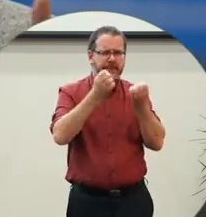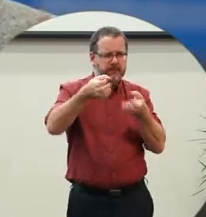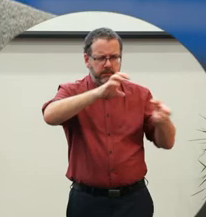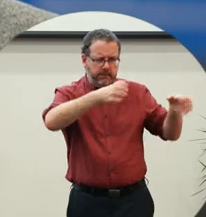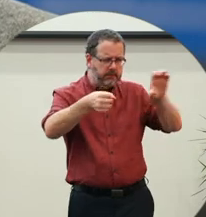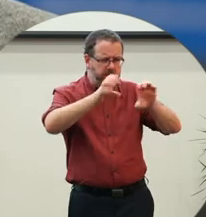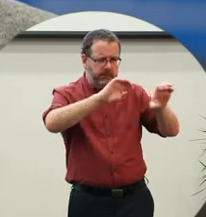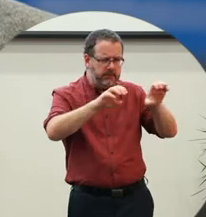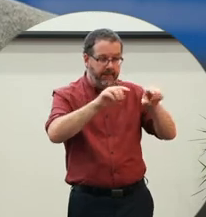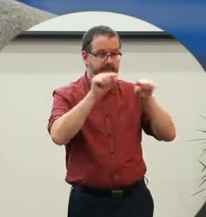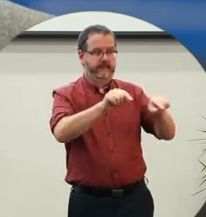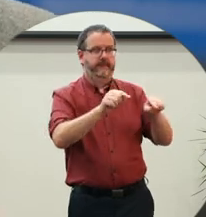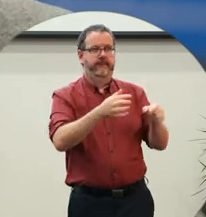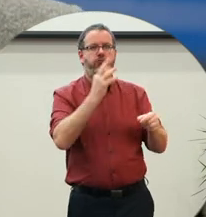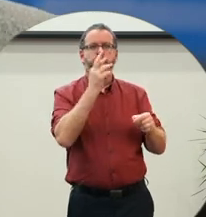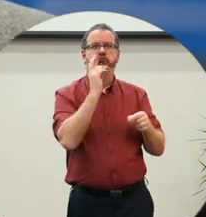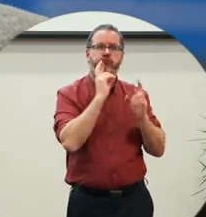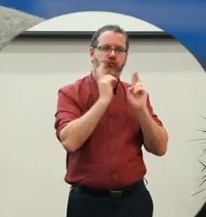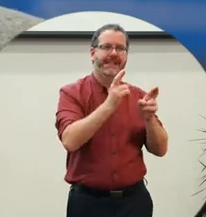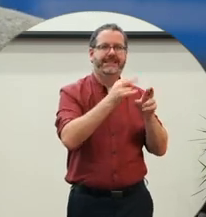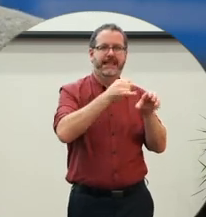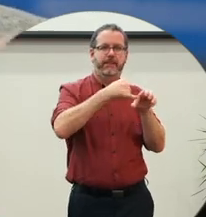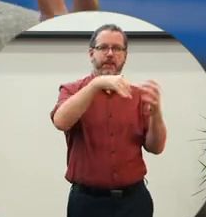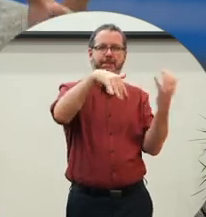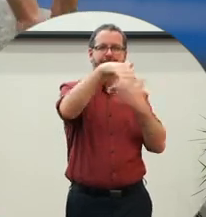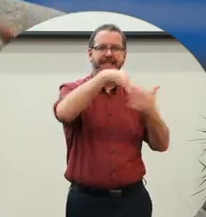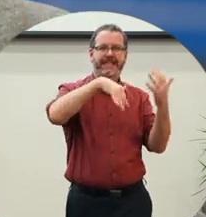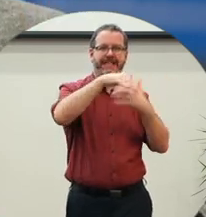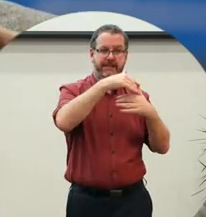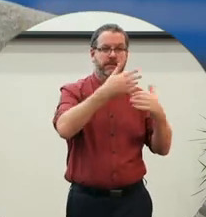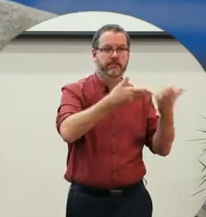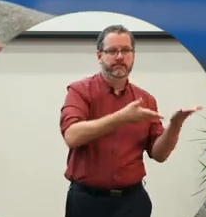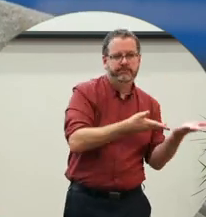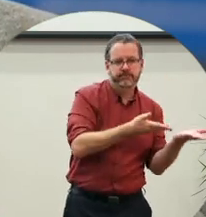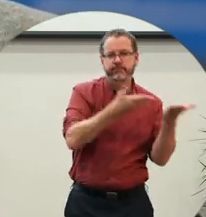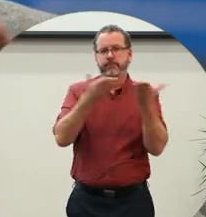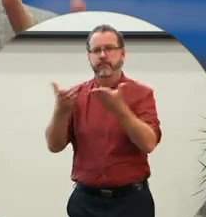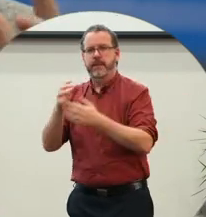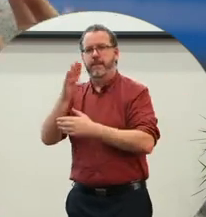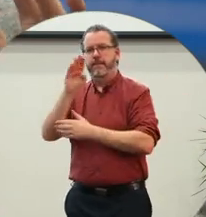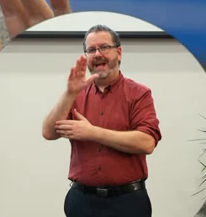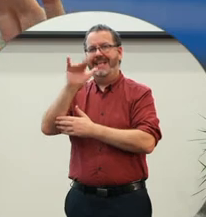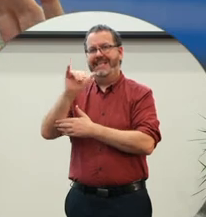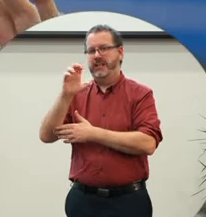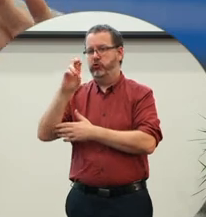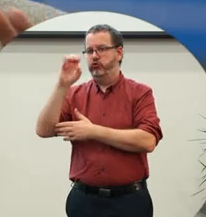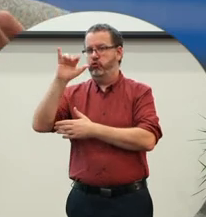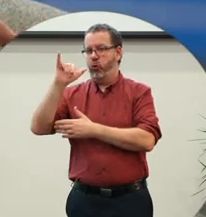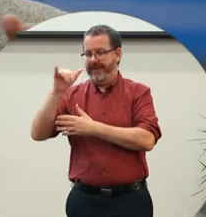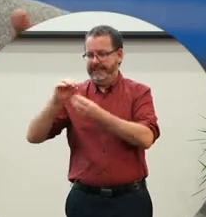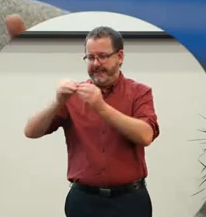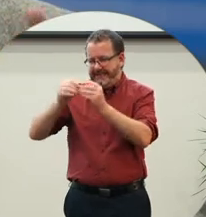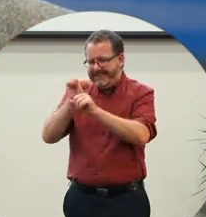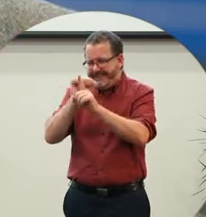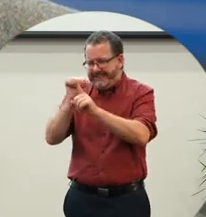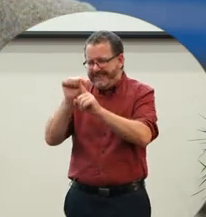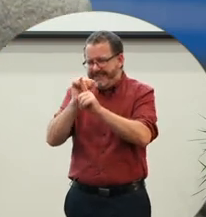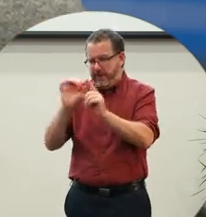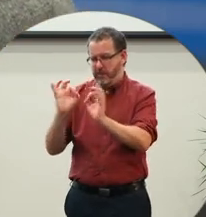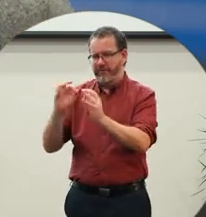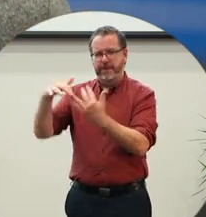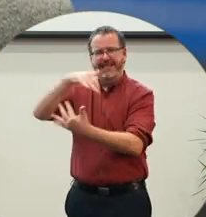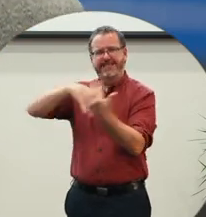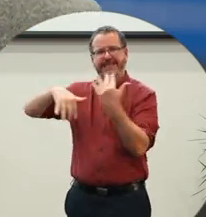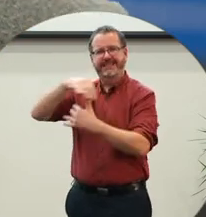that the one that they were looking for. Then they took that down to Ballycroy, and then they perfected that until they got the absolute perfect mix that they were looking